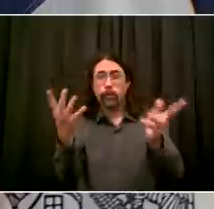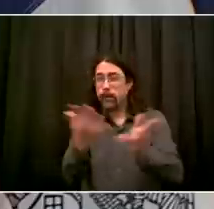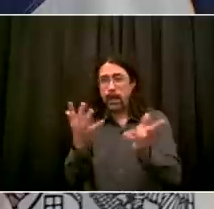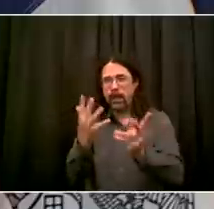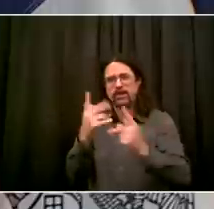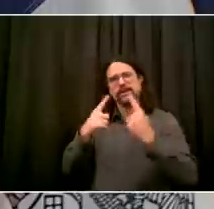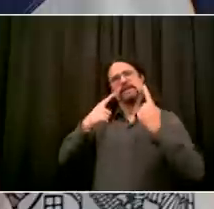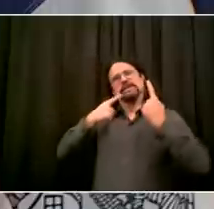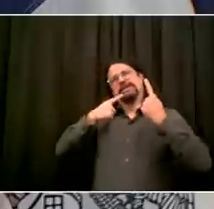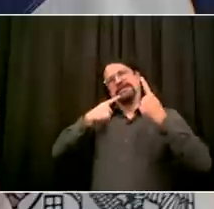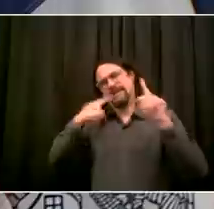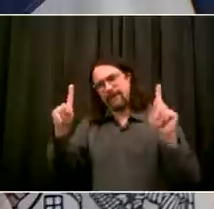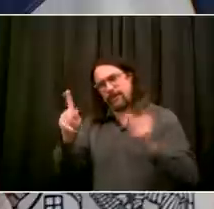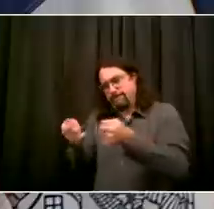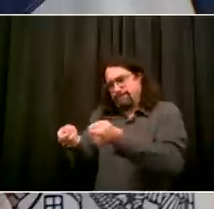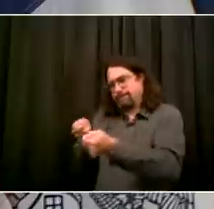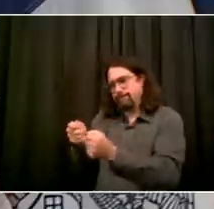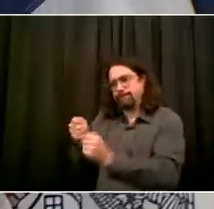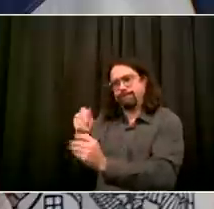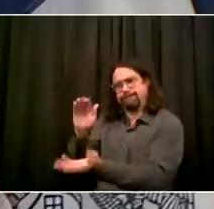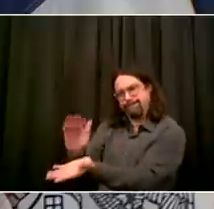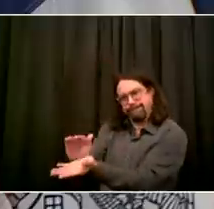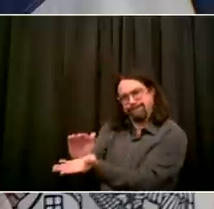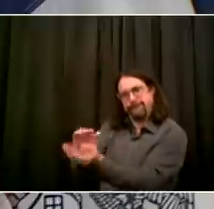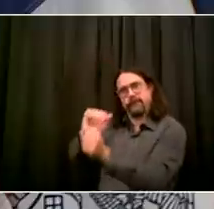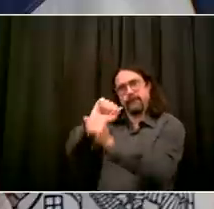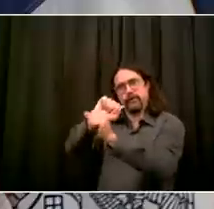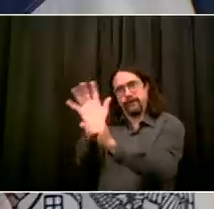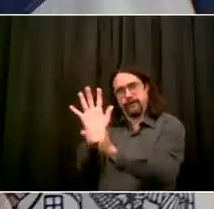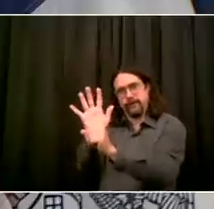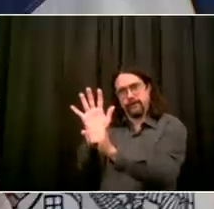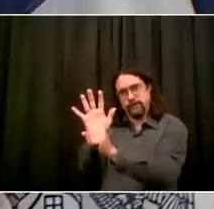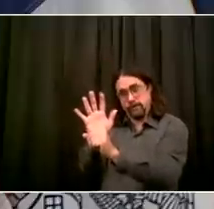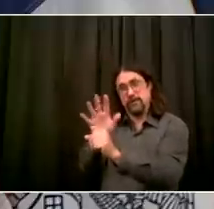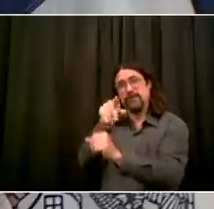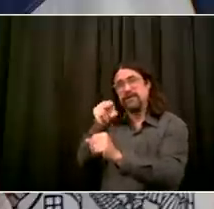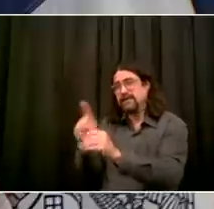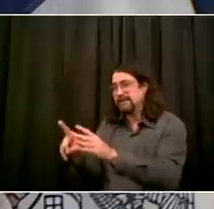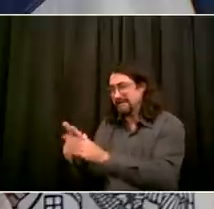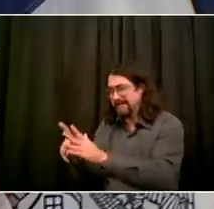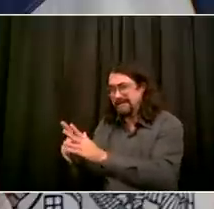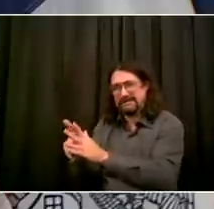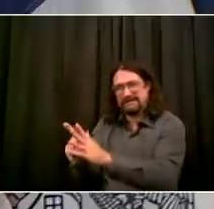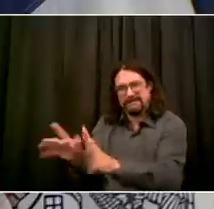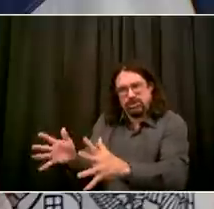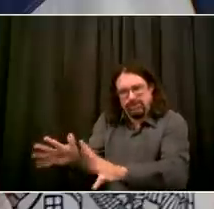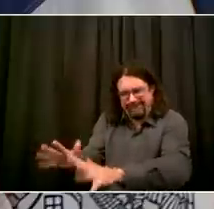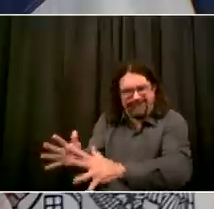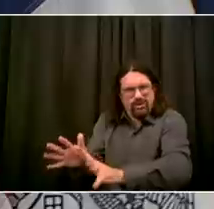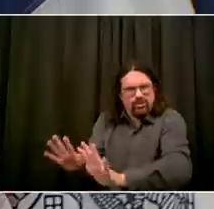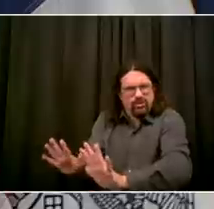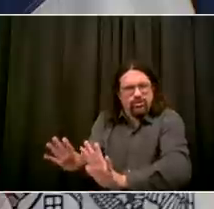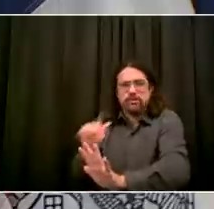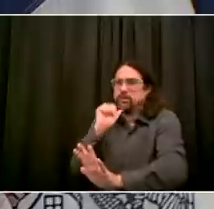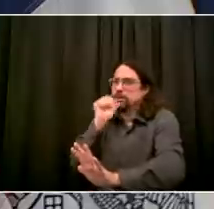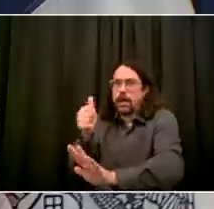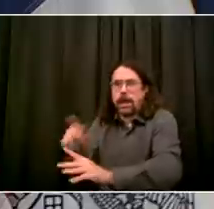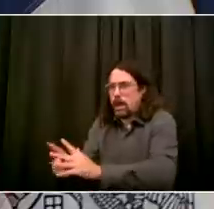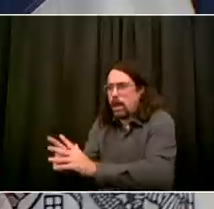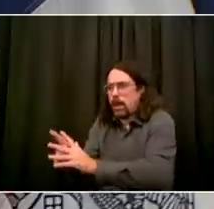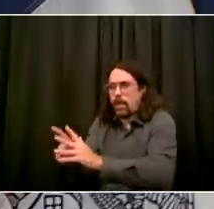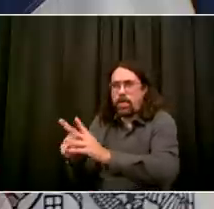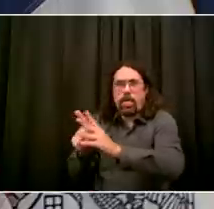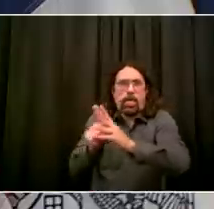So everyone has to be part of the solution. Now today is a Tuesday, and as always, we talk